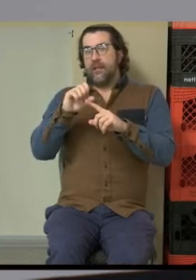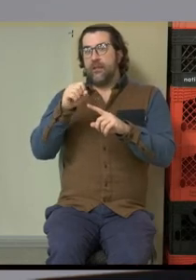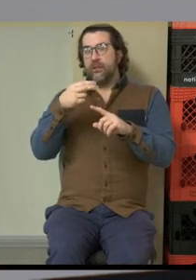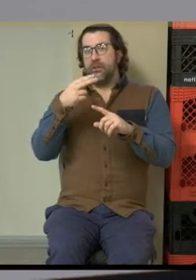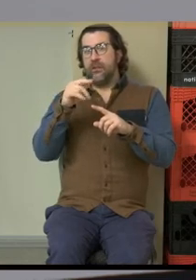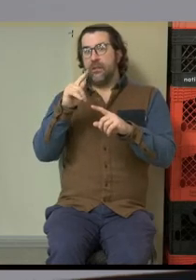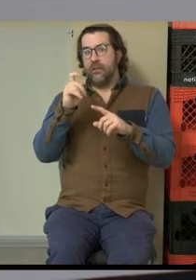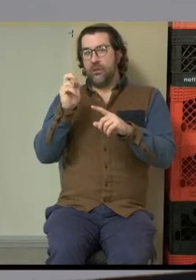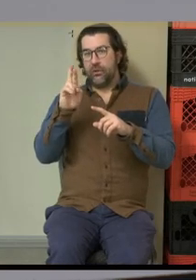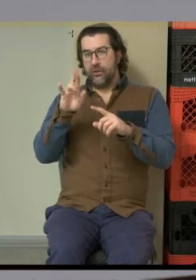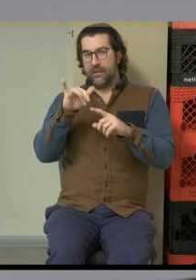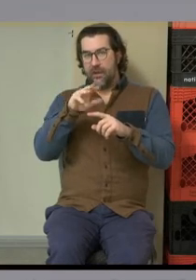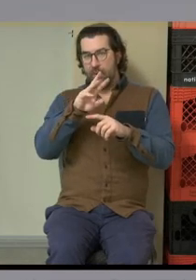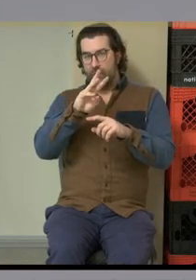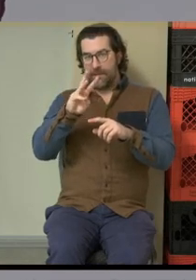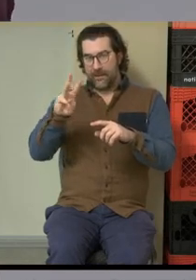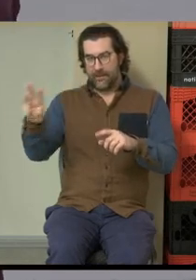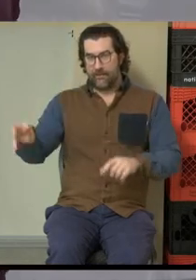website.